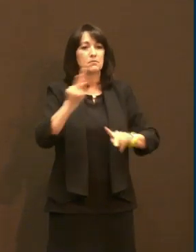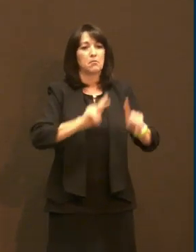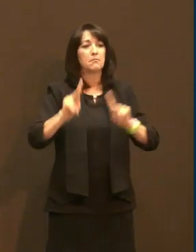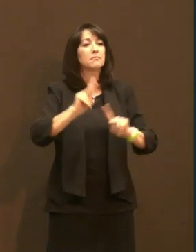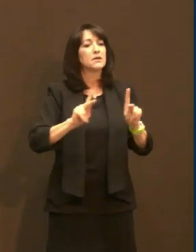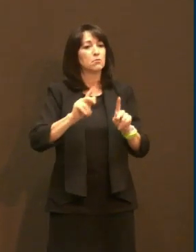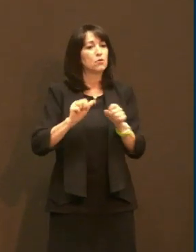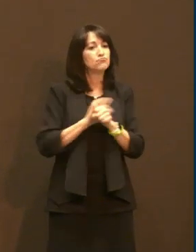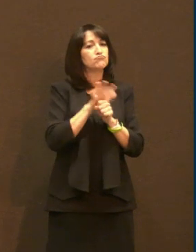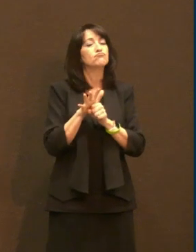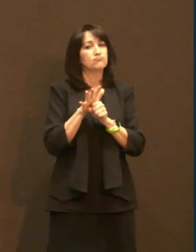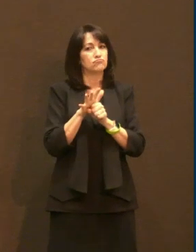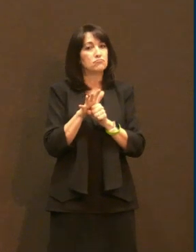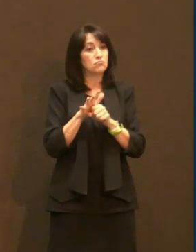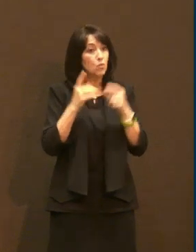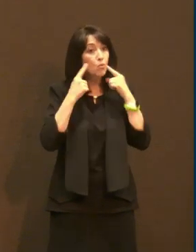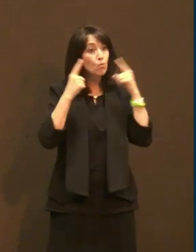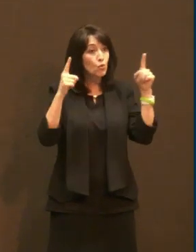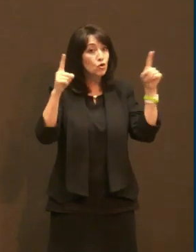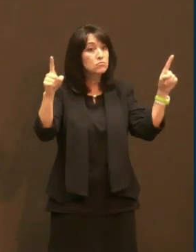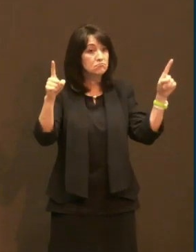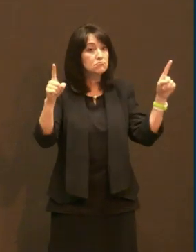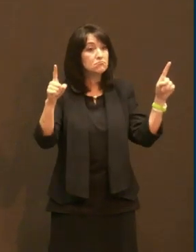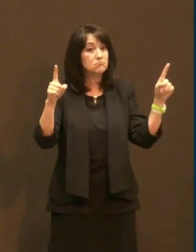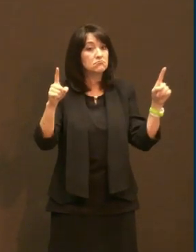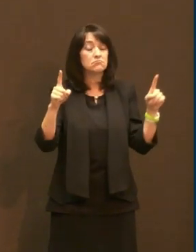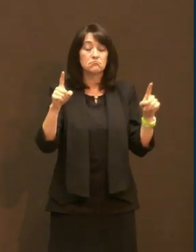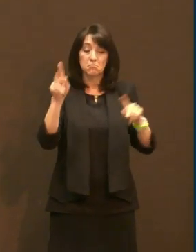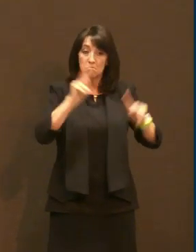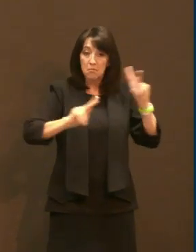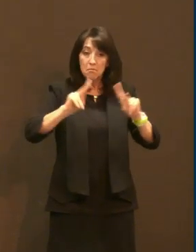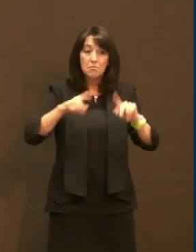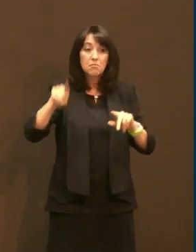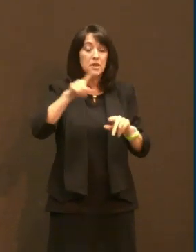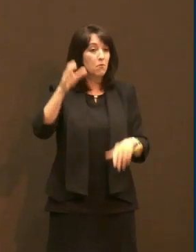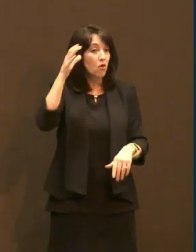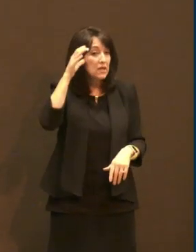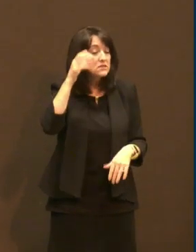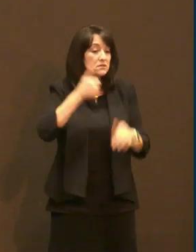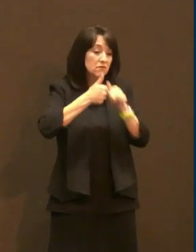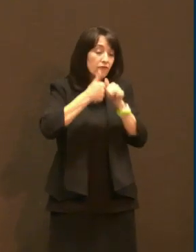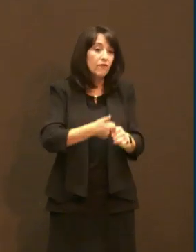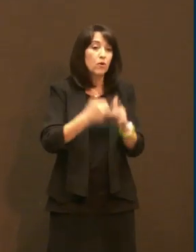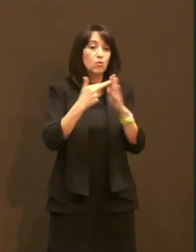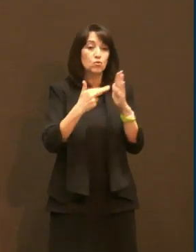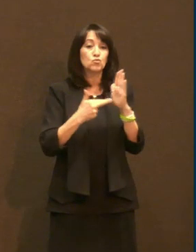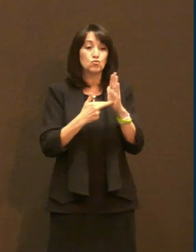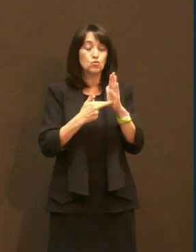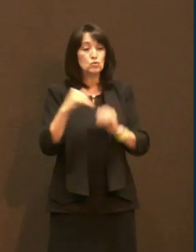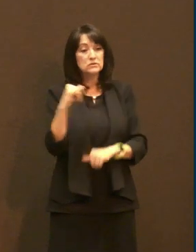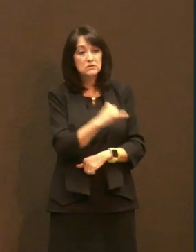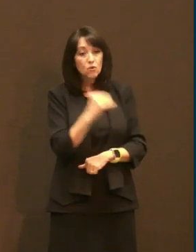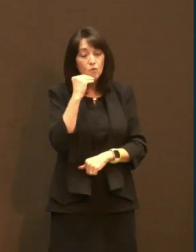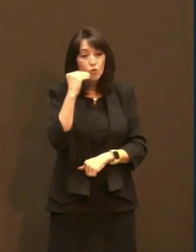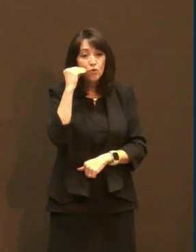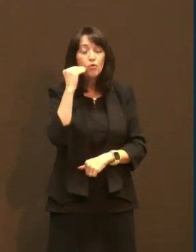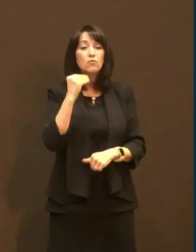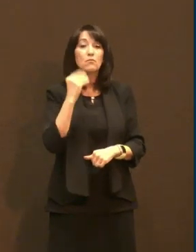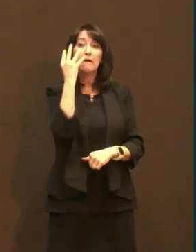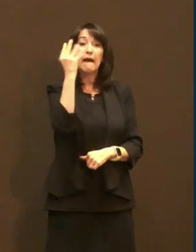in, who've stayed at home, who've followed the guidance and the requirement to wear masks in